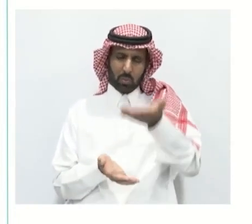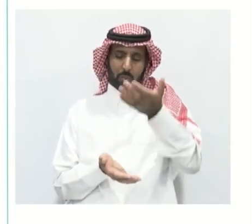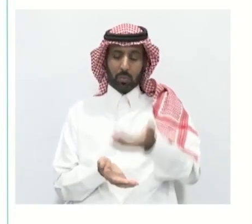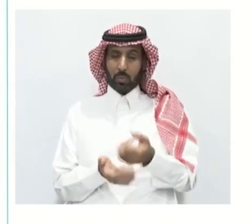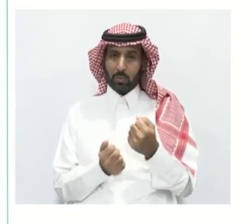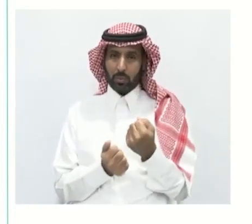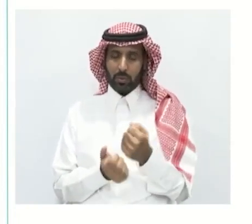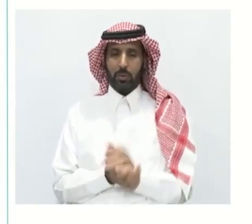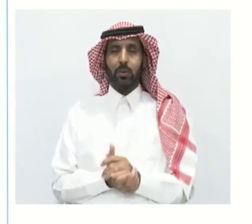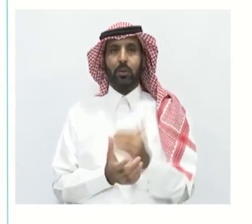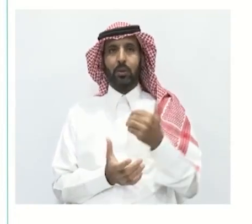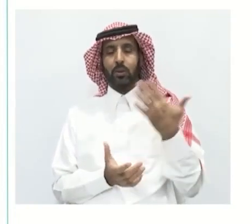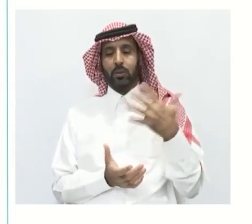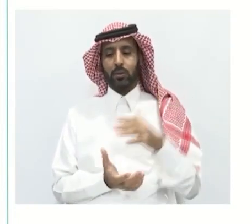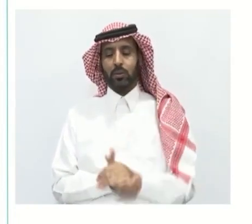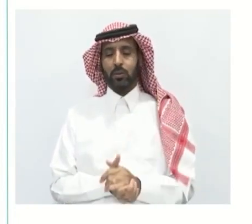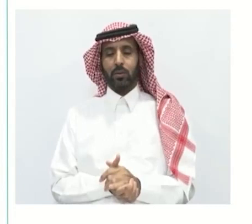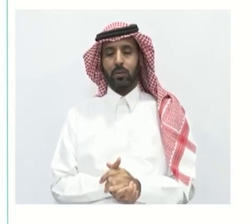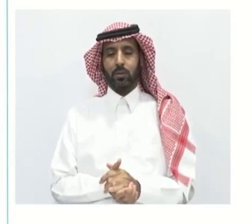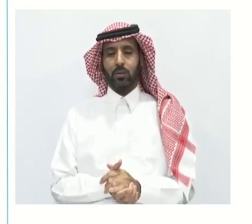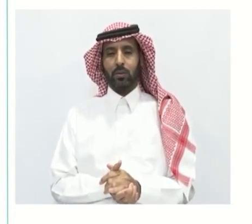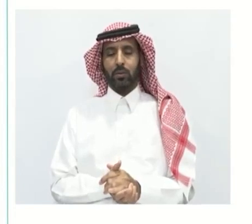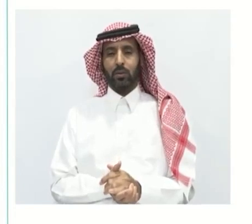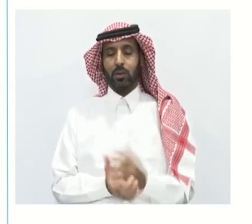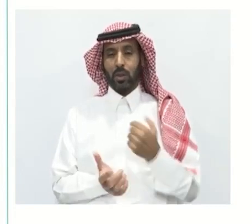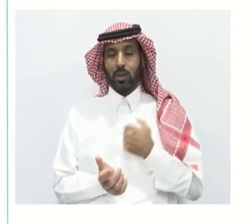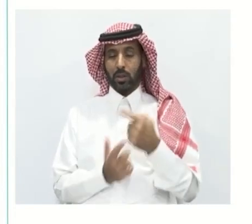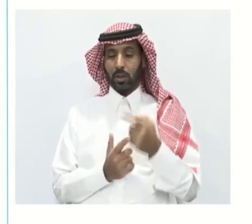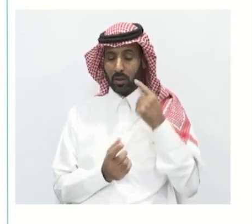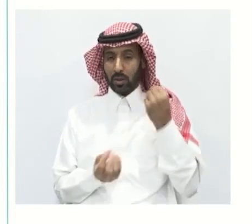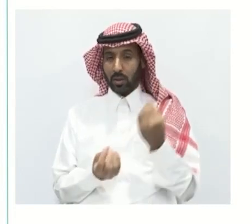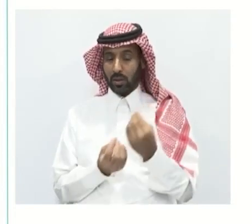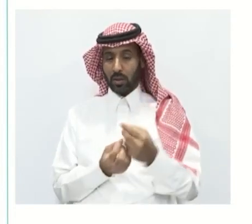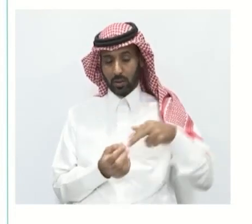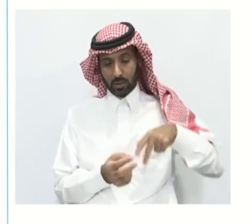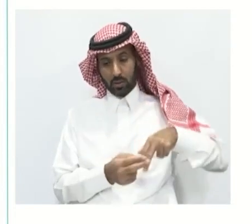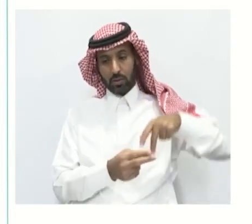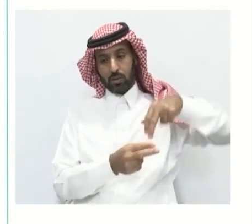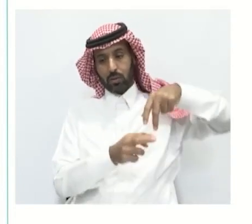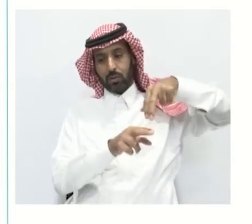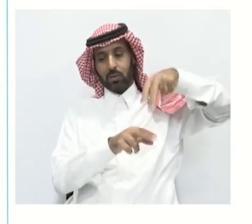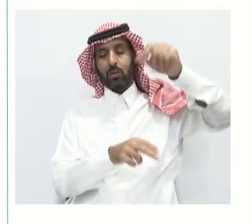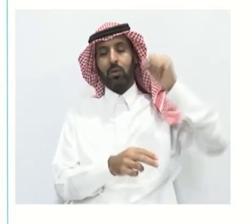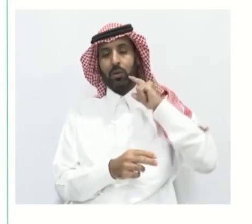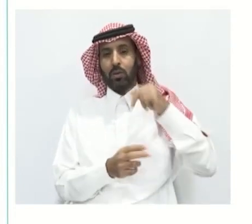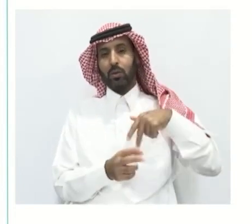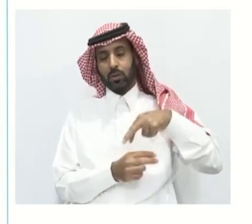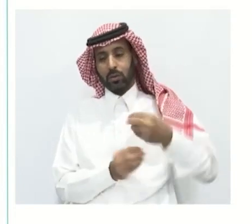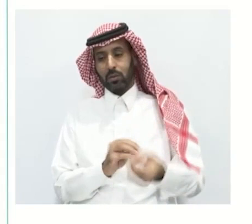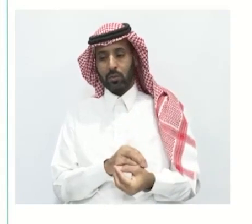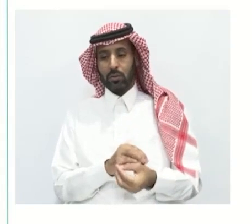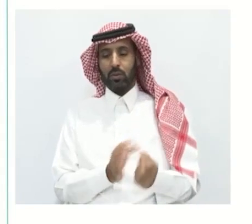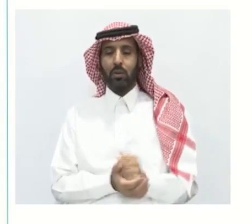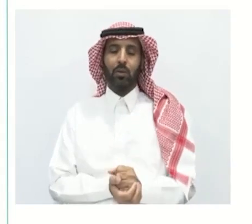I used to be afraid of elevators. I always took the stairs instead. So used to